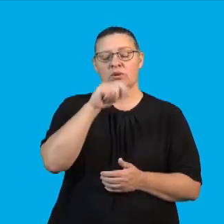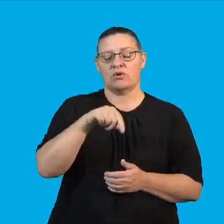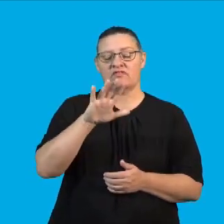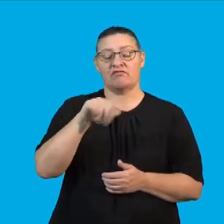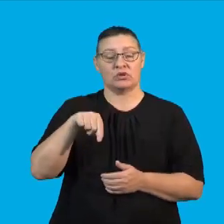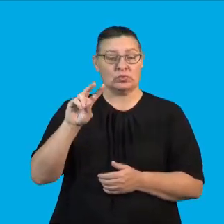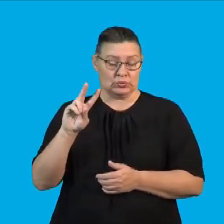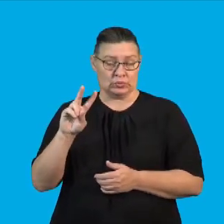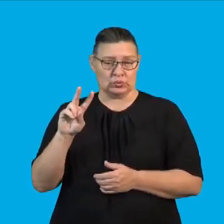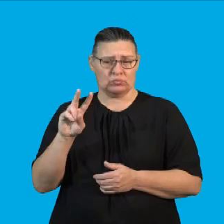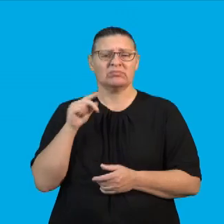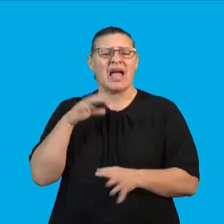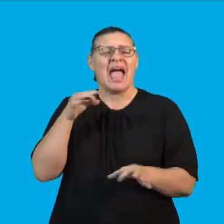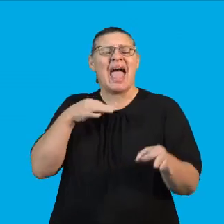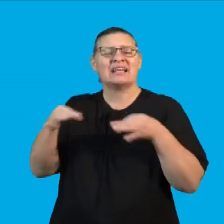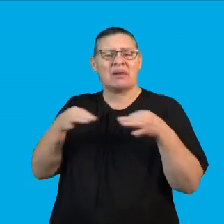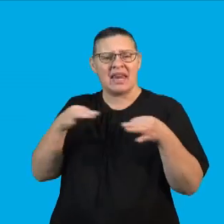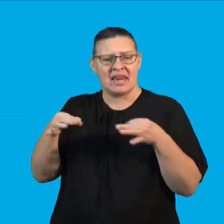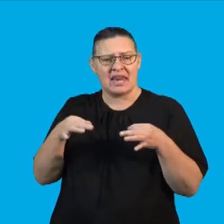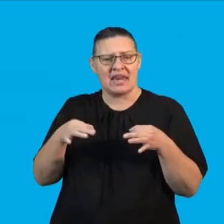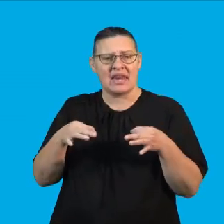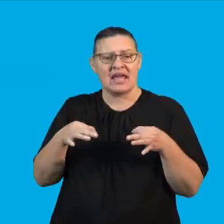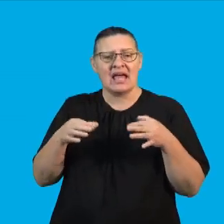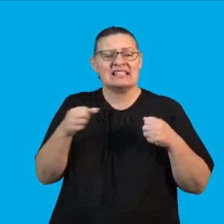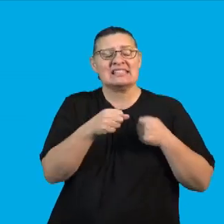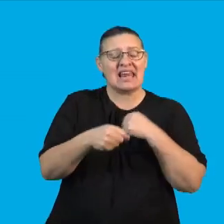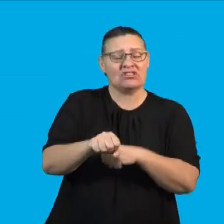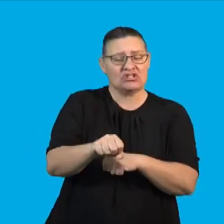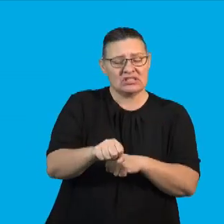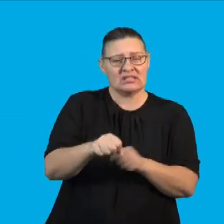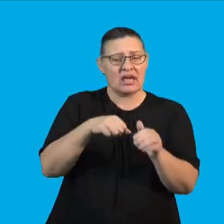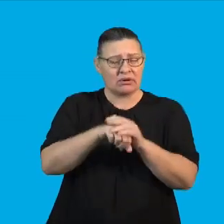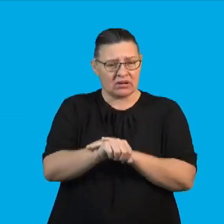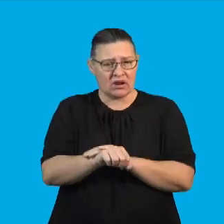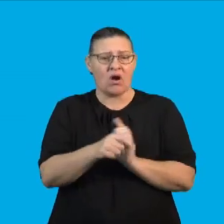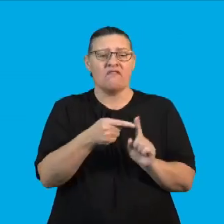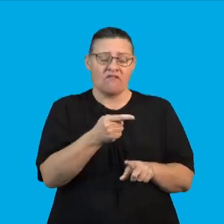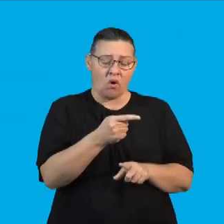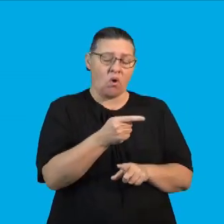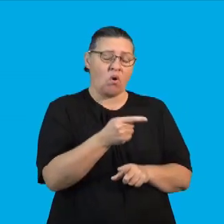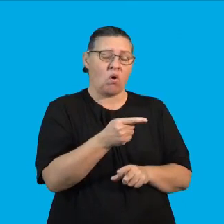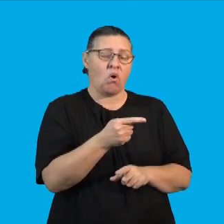3.5.2, explain how 2 reproductive strategies of the